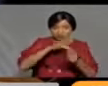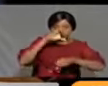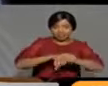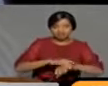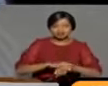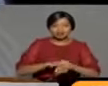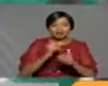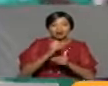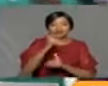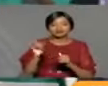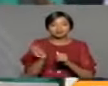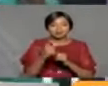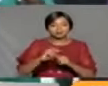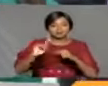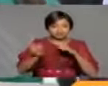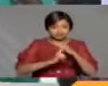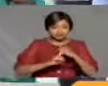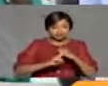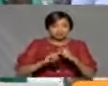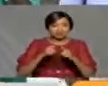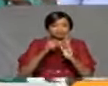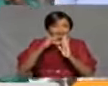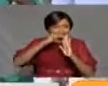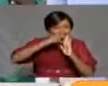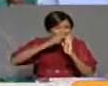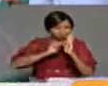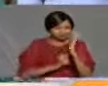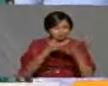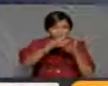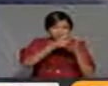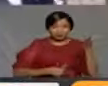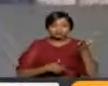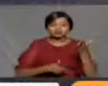released within 6 months, while the detailed analytical reports will